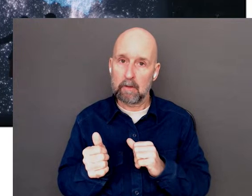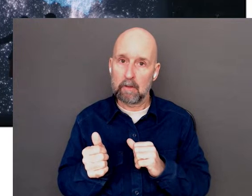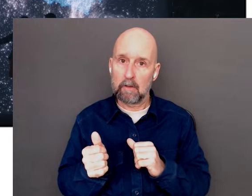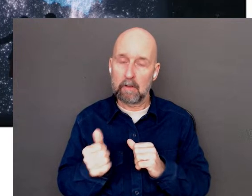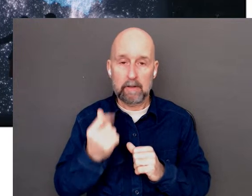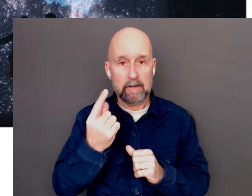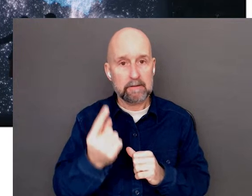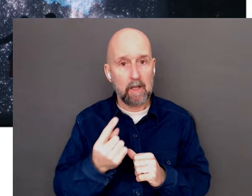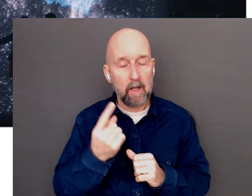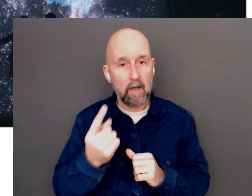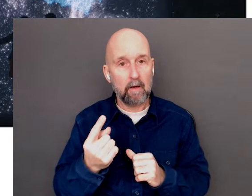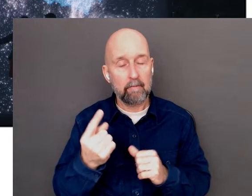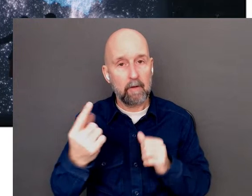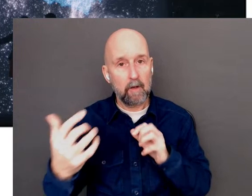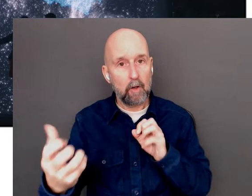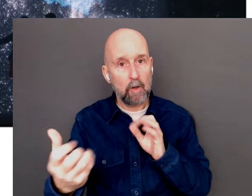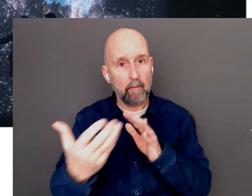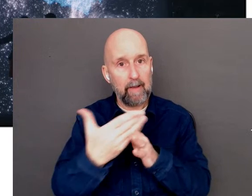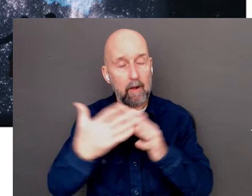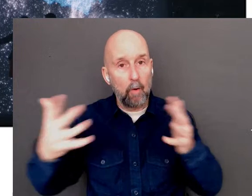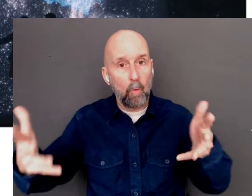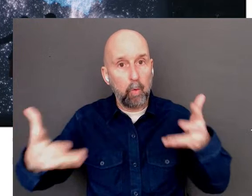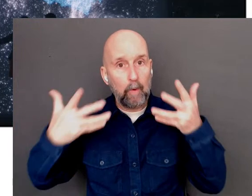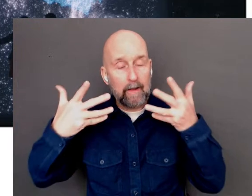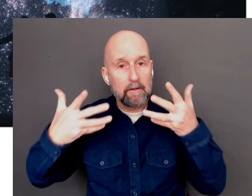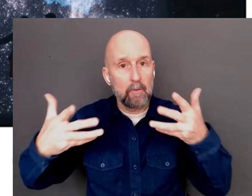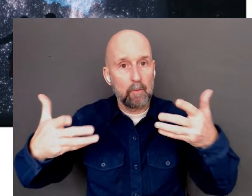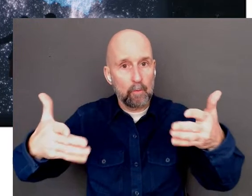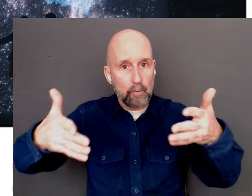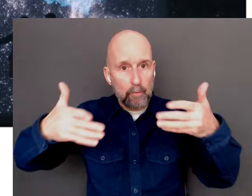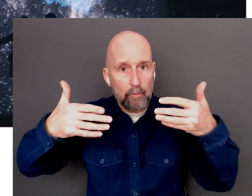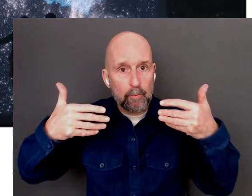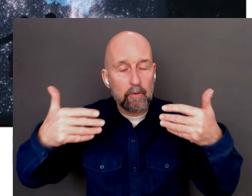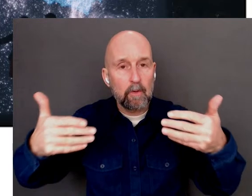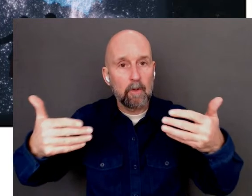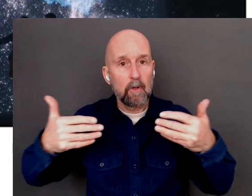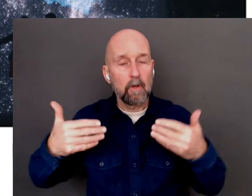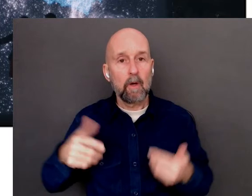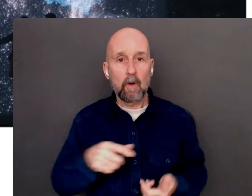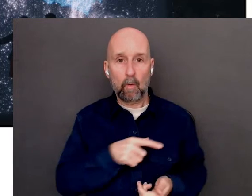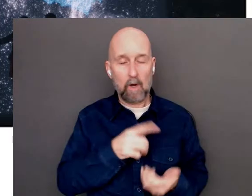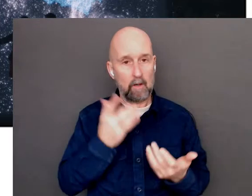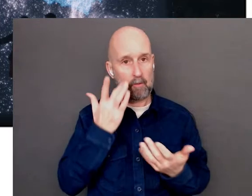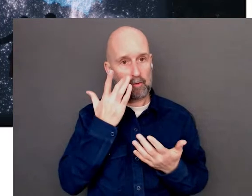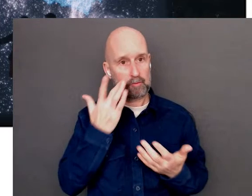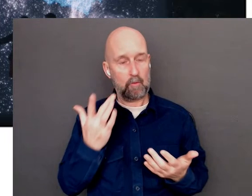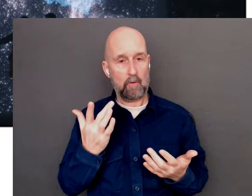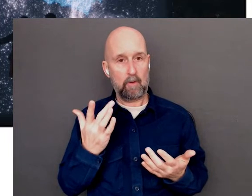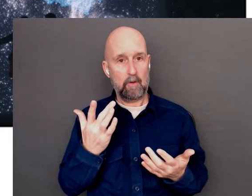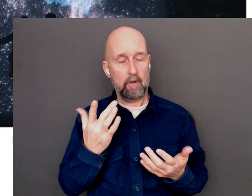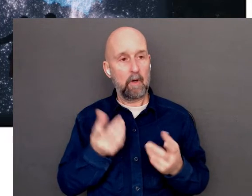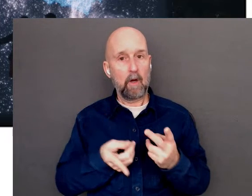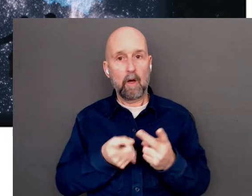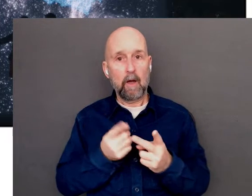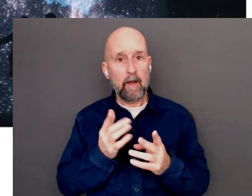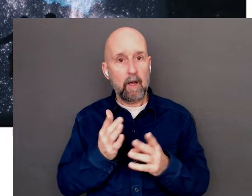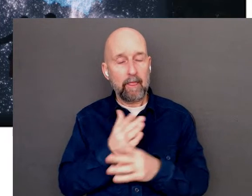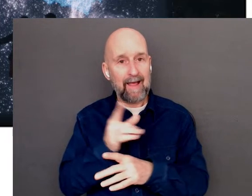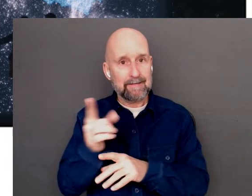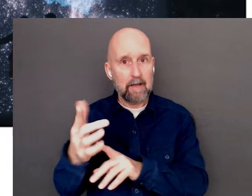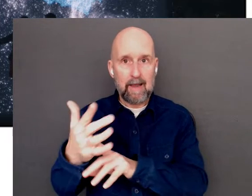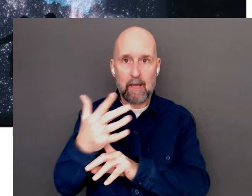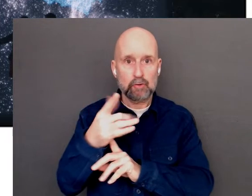combine together. So basically, it only became truer that we were showcasing a hidden force of nature. So not